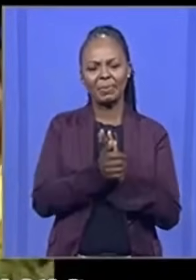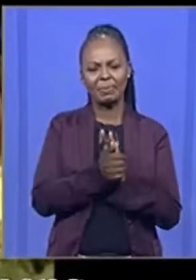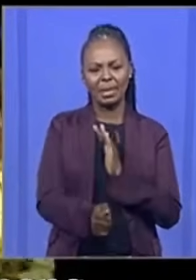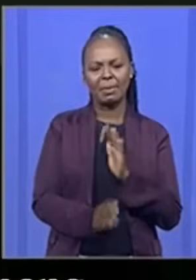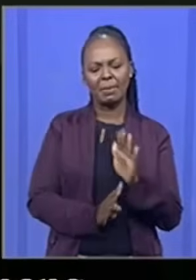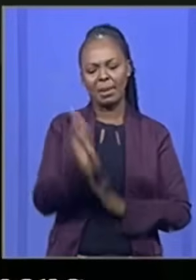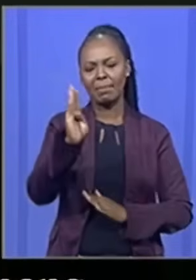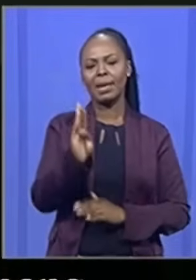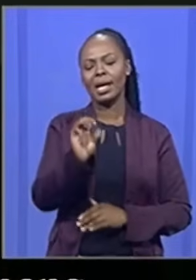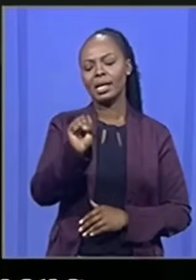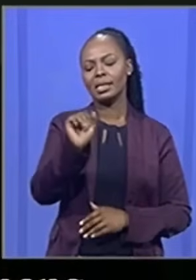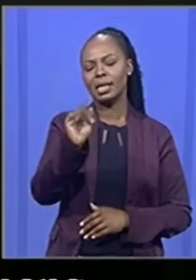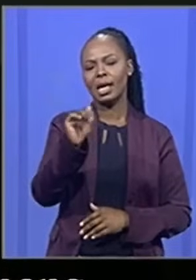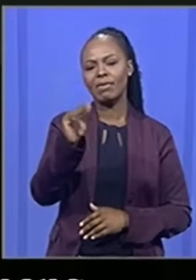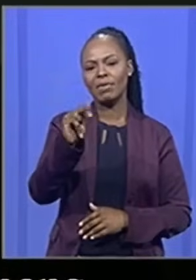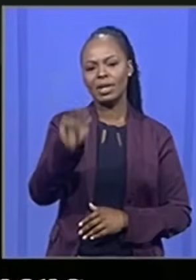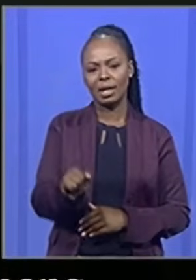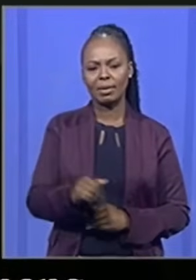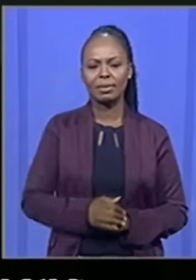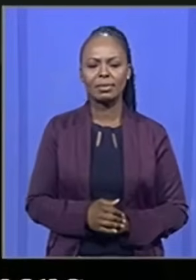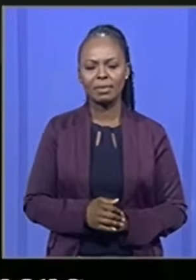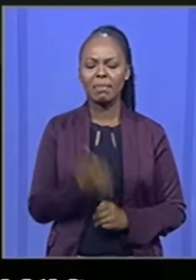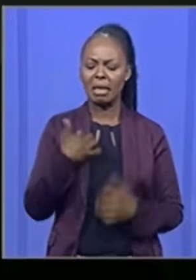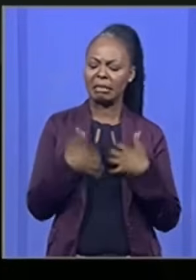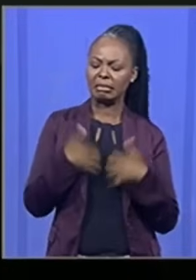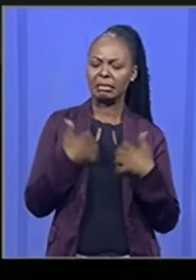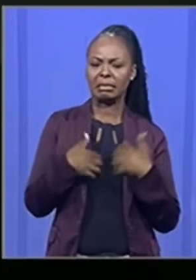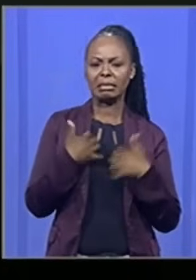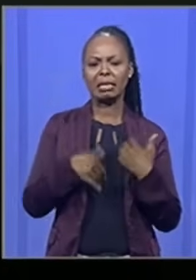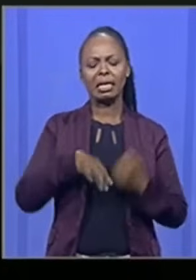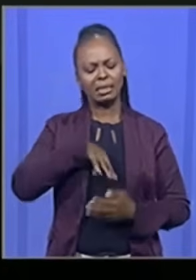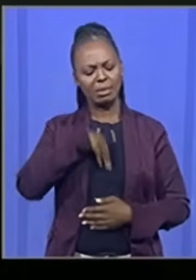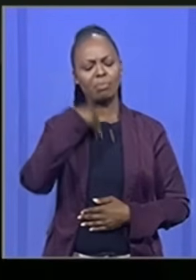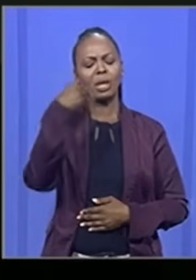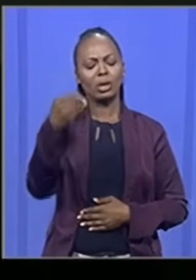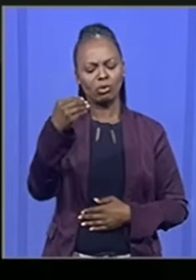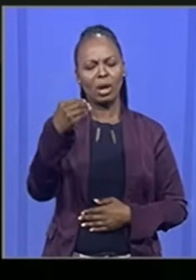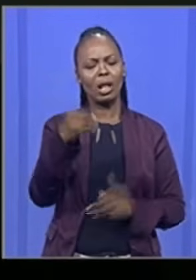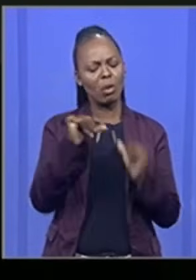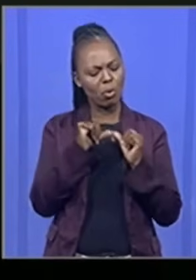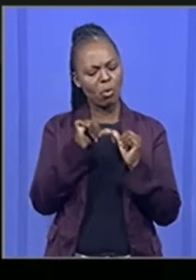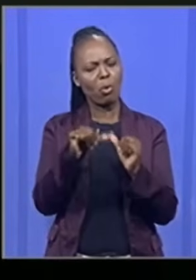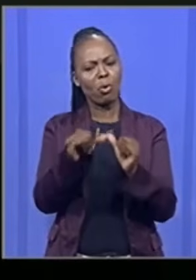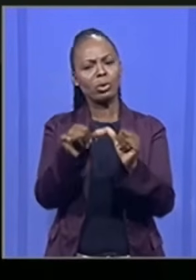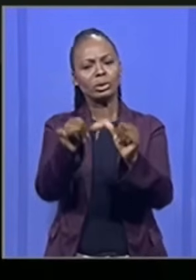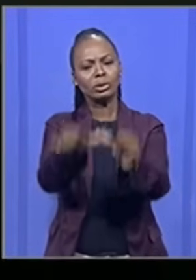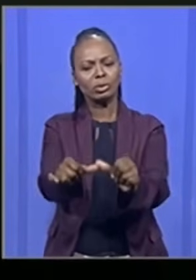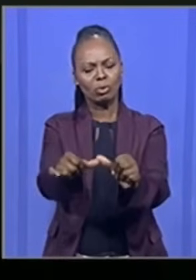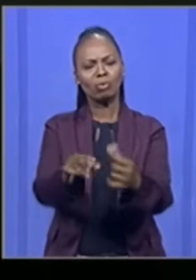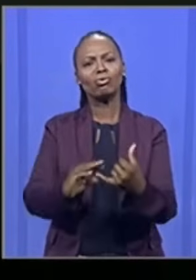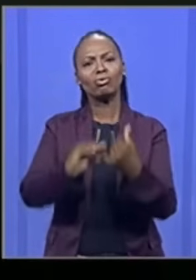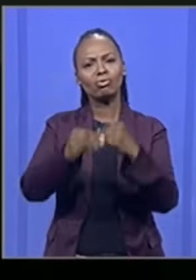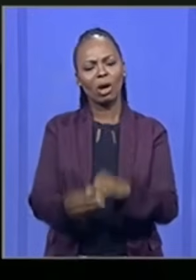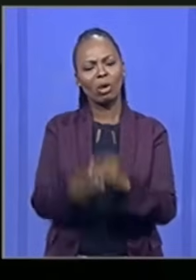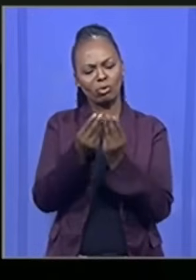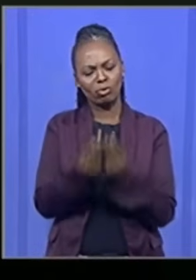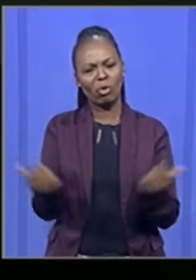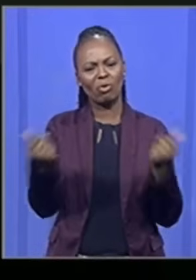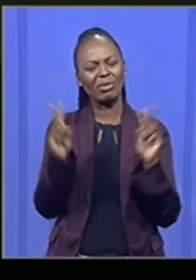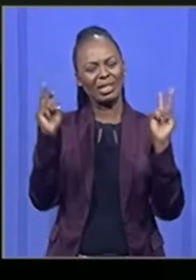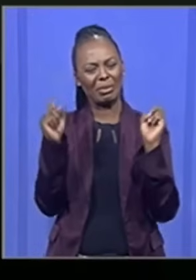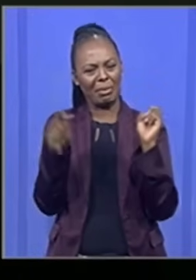just very curious to see if we spiritually are going to carry on trying to resolve